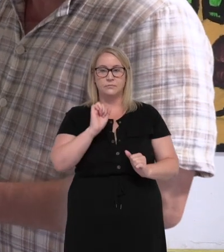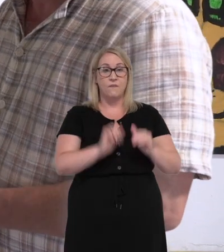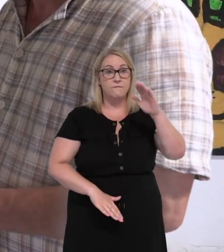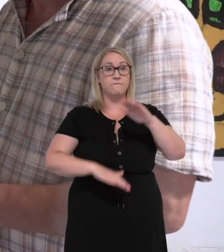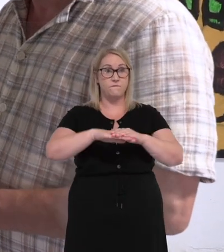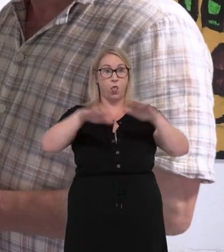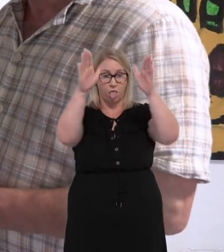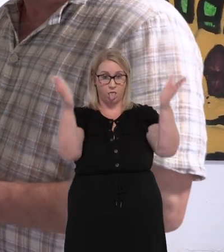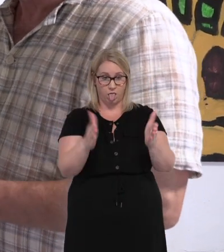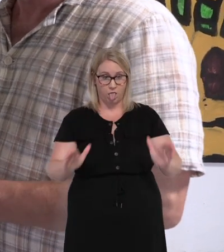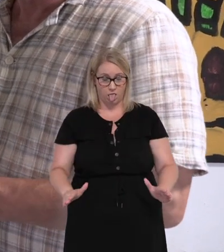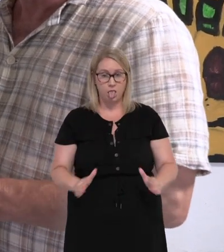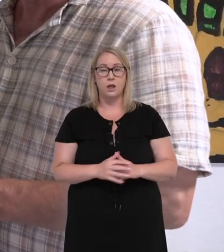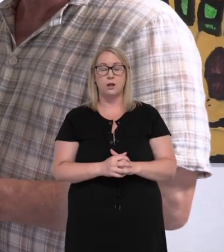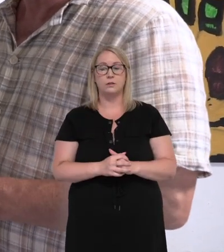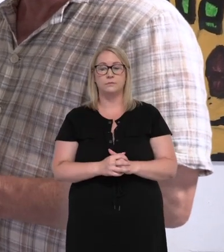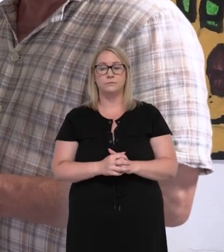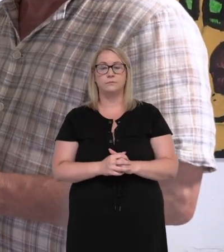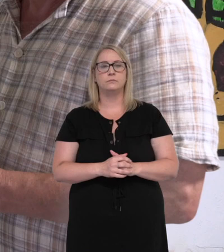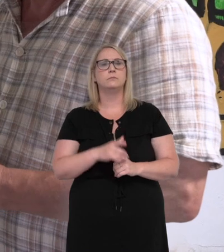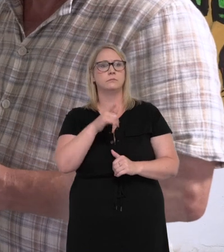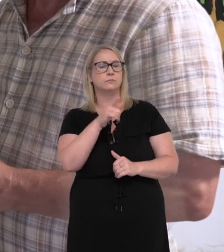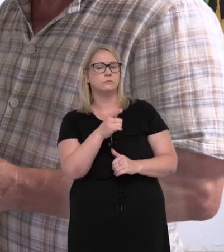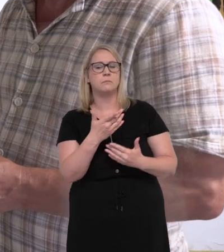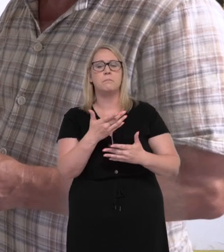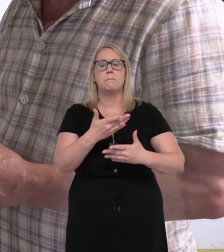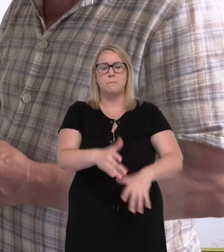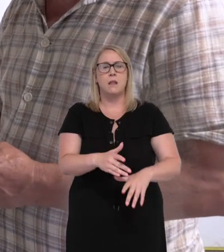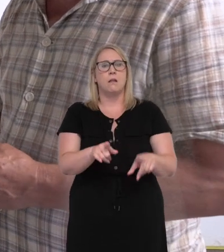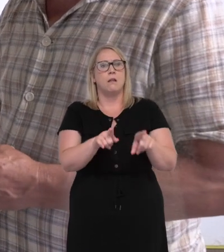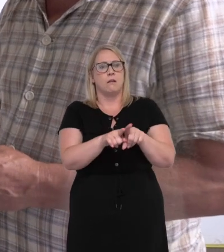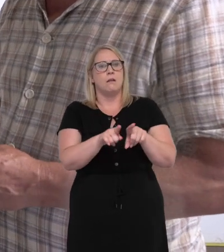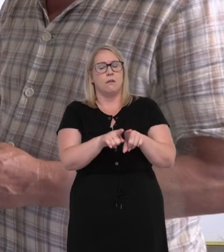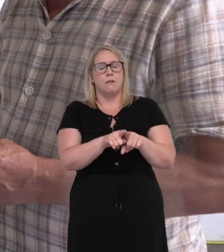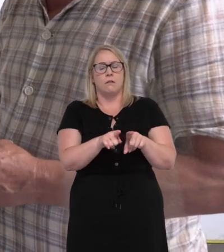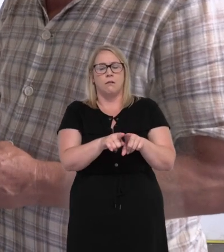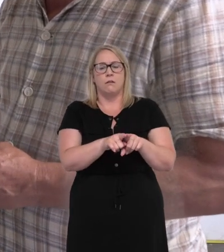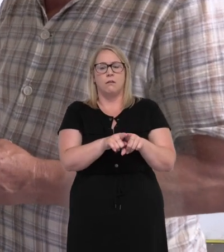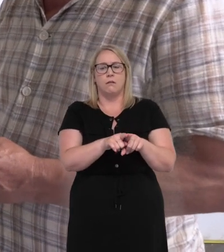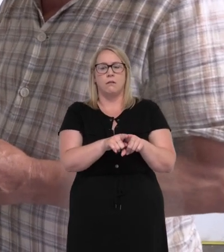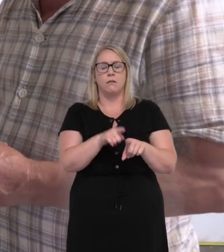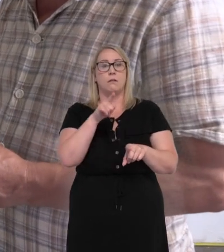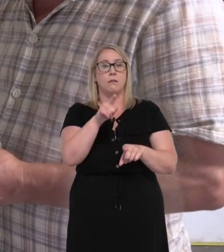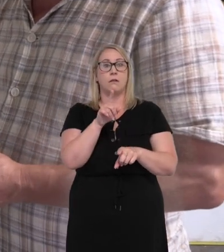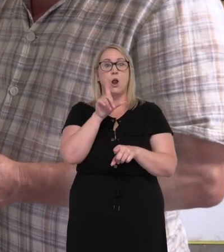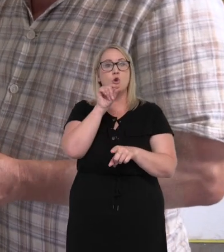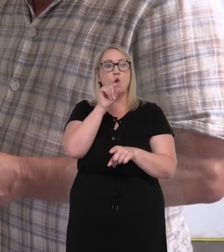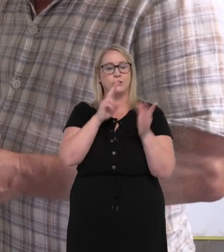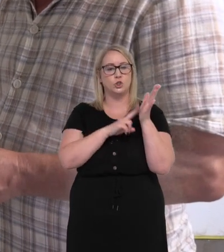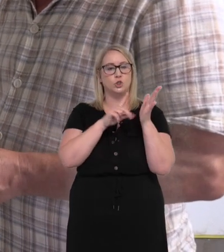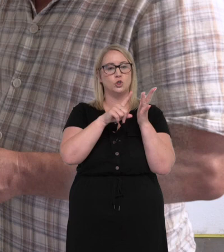pictures, and he did spend some time at the Norwich University of the Arts doing